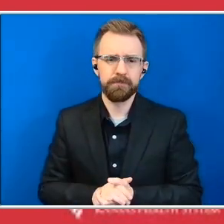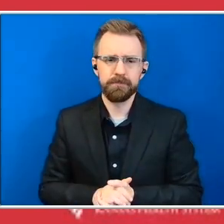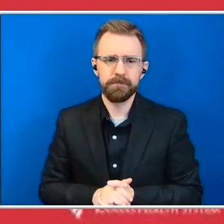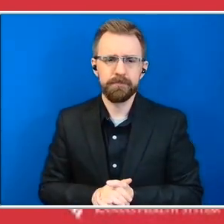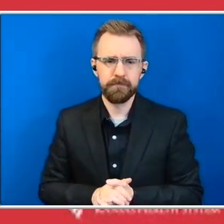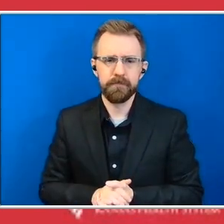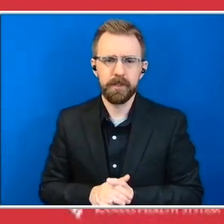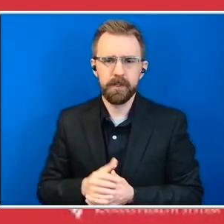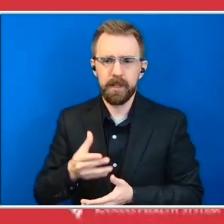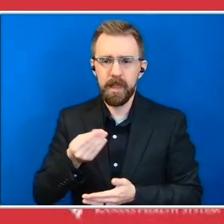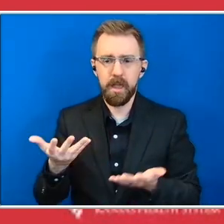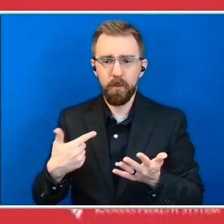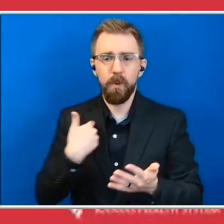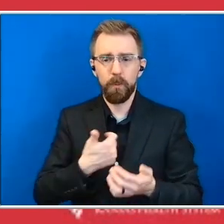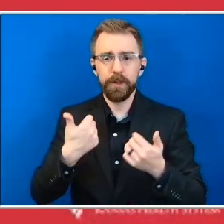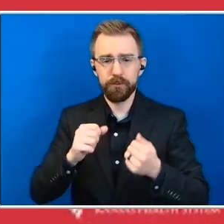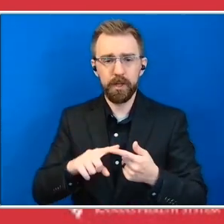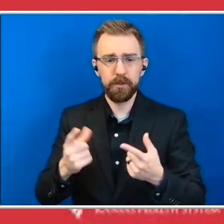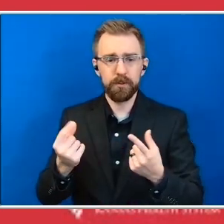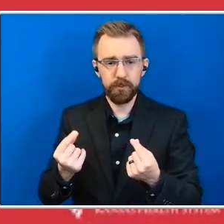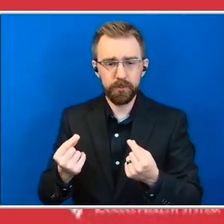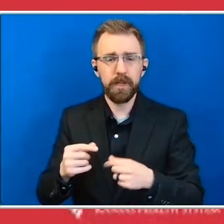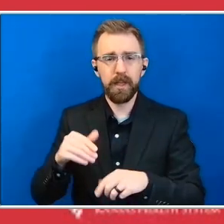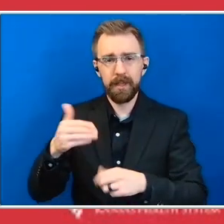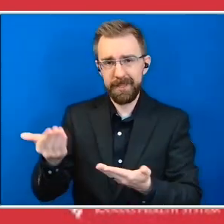And what we've tried to do at KU